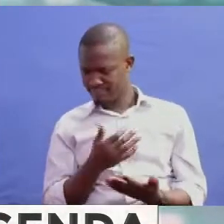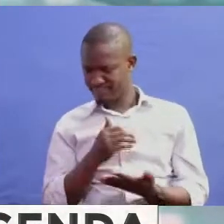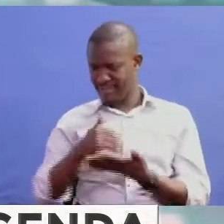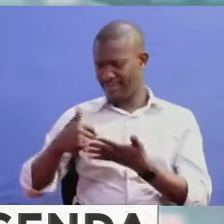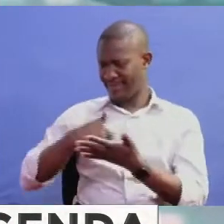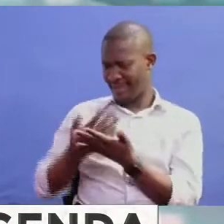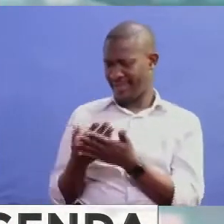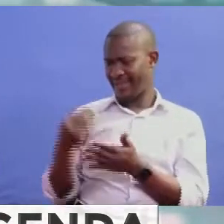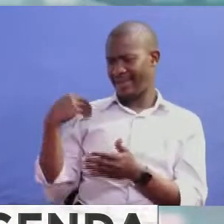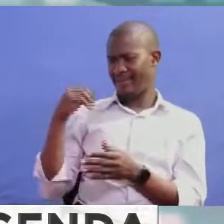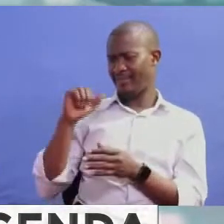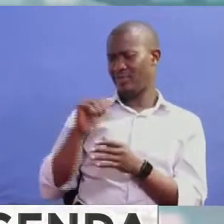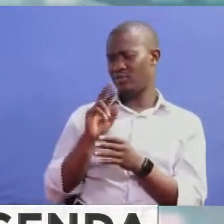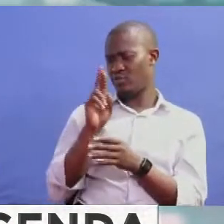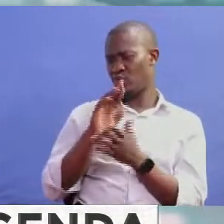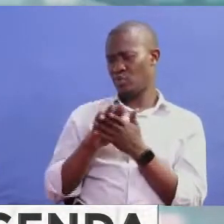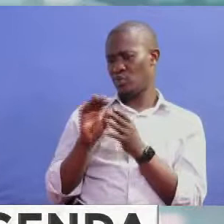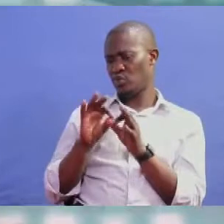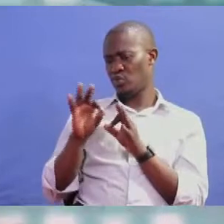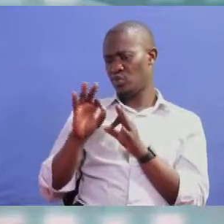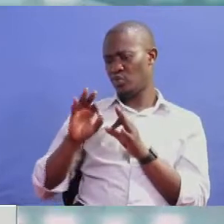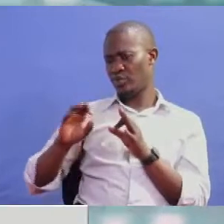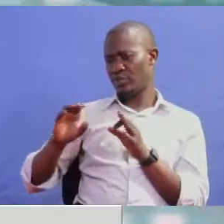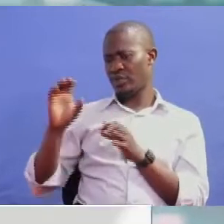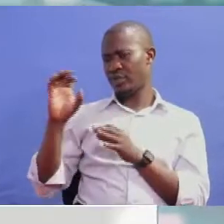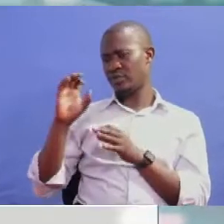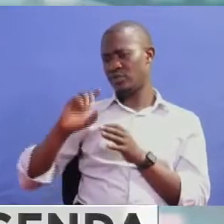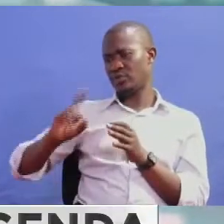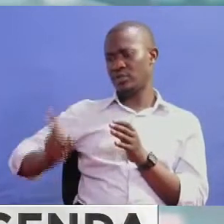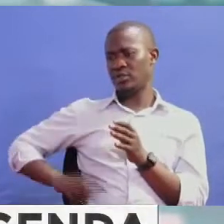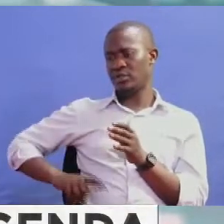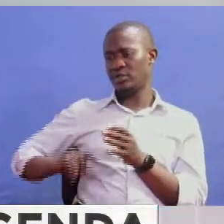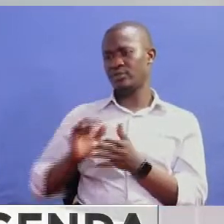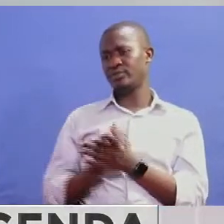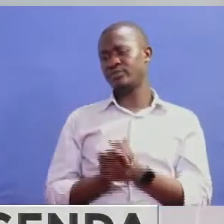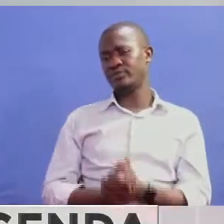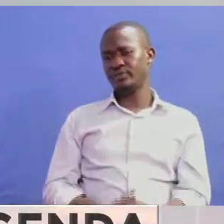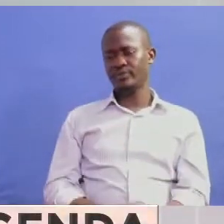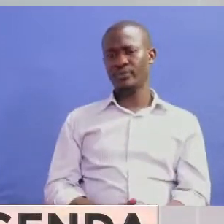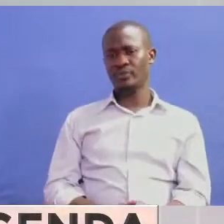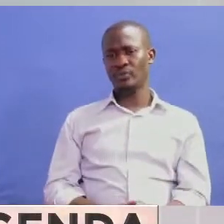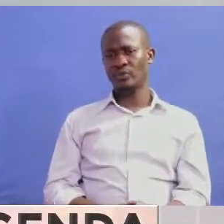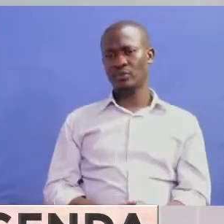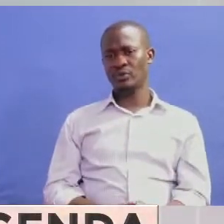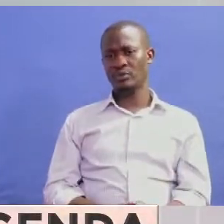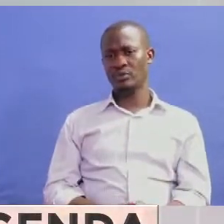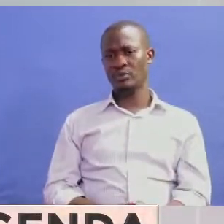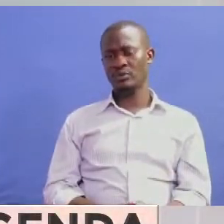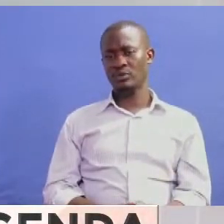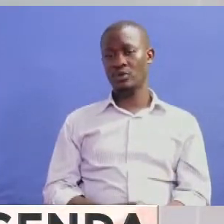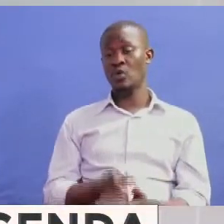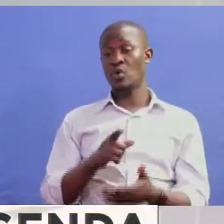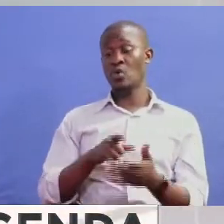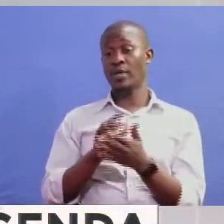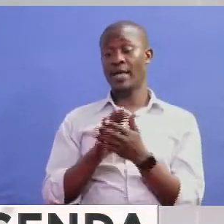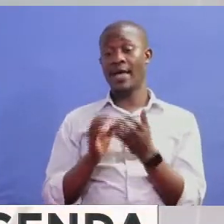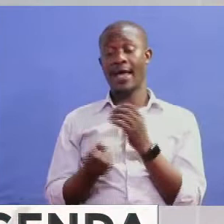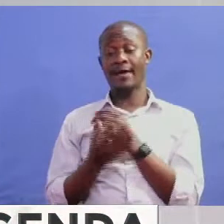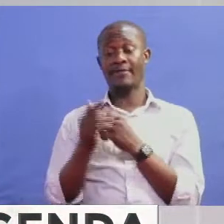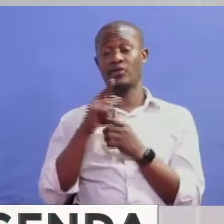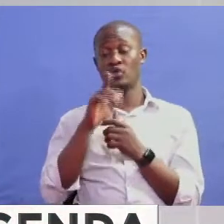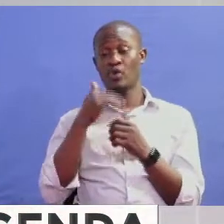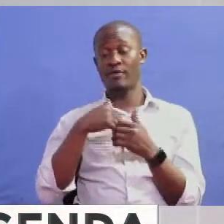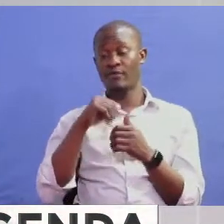that you can use to measure customer satisfaction. Right. Now, maybe what advice do you have for organizations that are